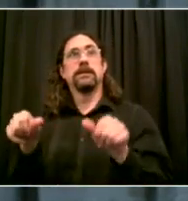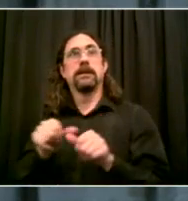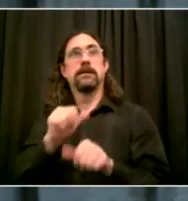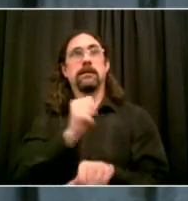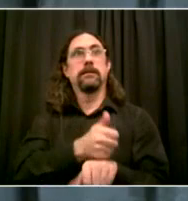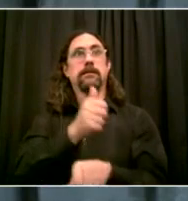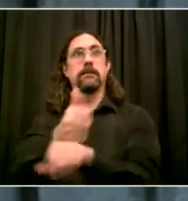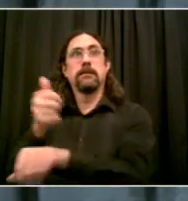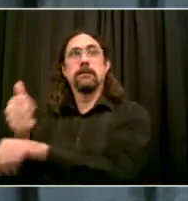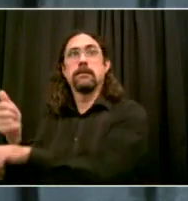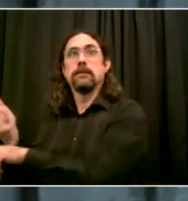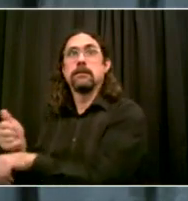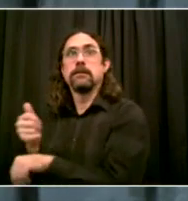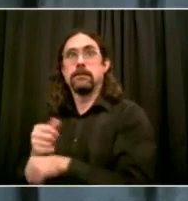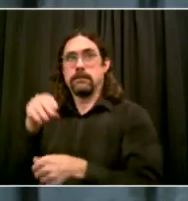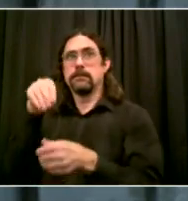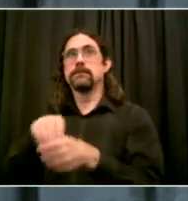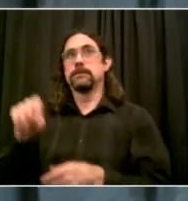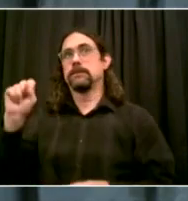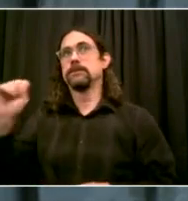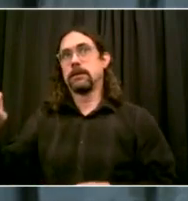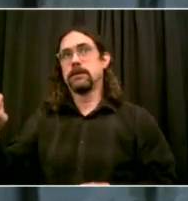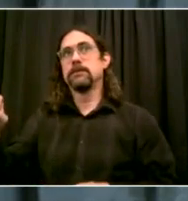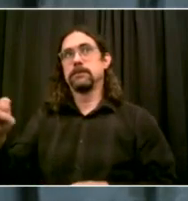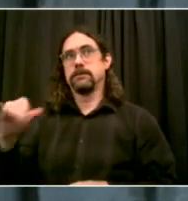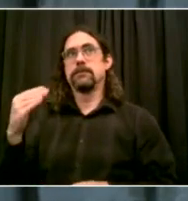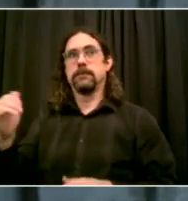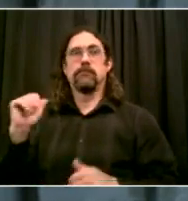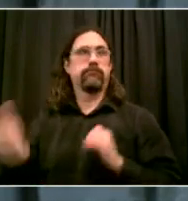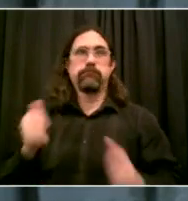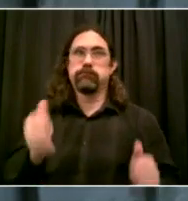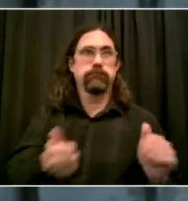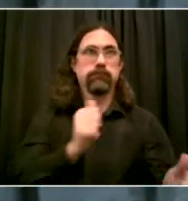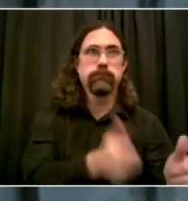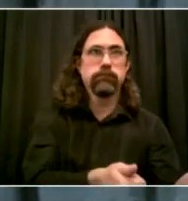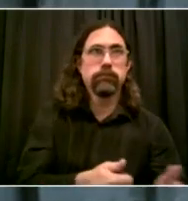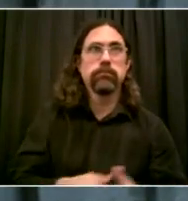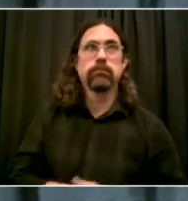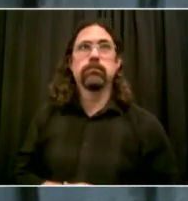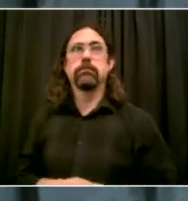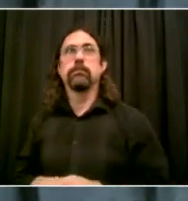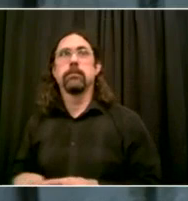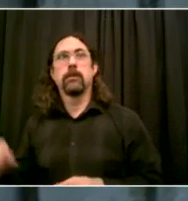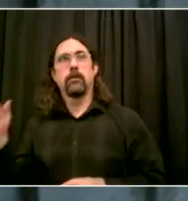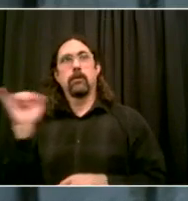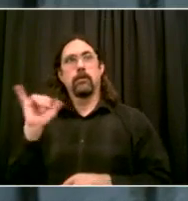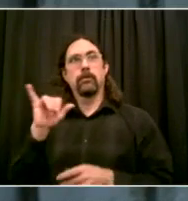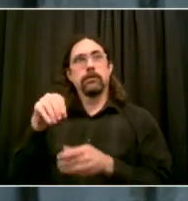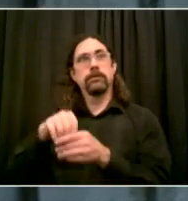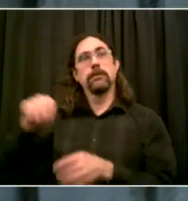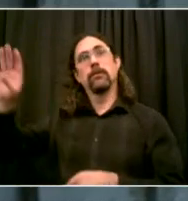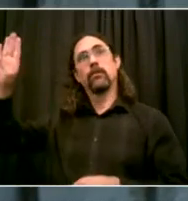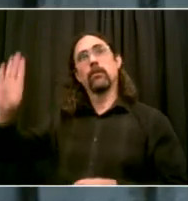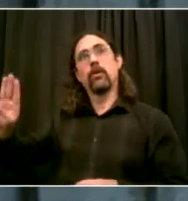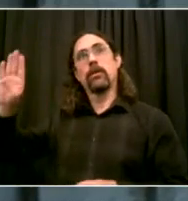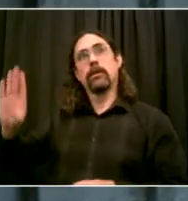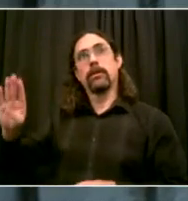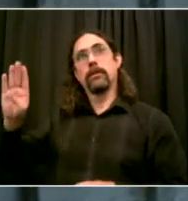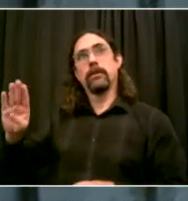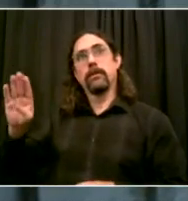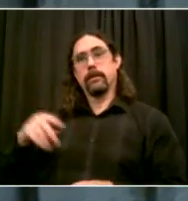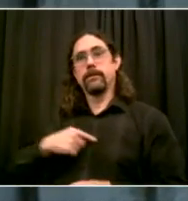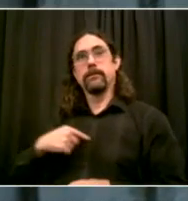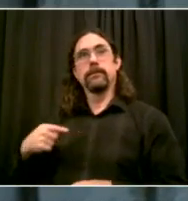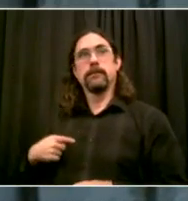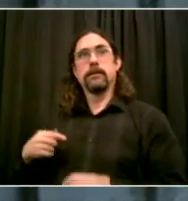when we brought in that level of testing, we were able to drive down the virus by 2/3. Same thing happened in the clusters in Brooklyn